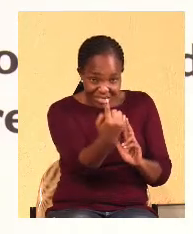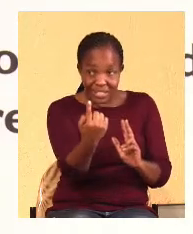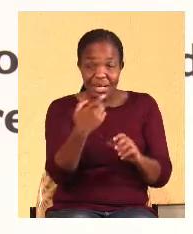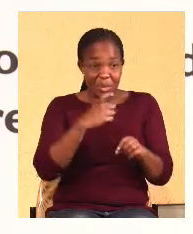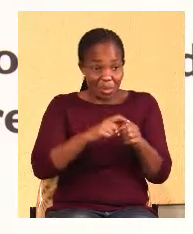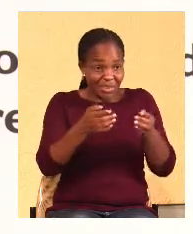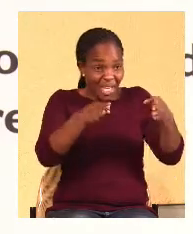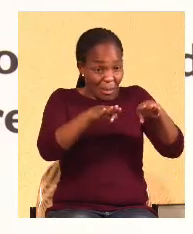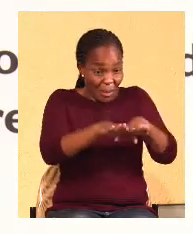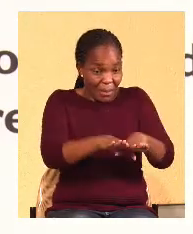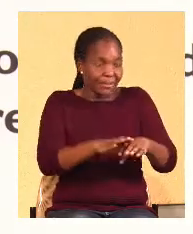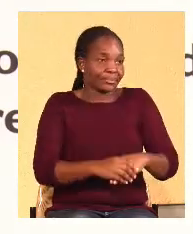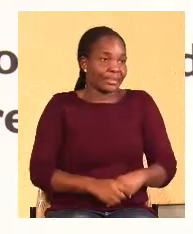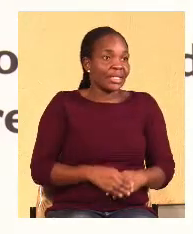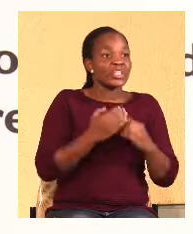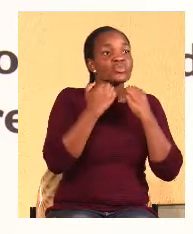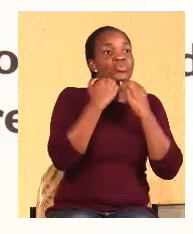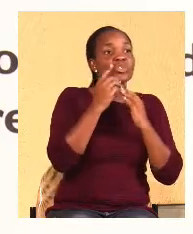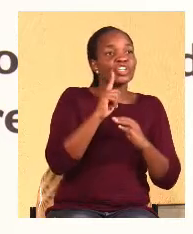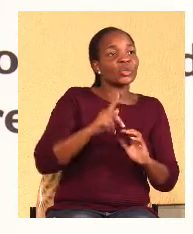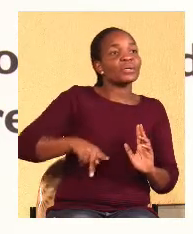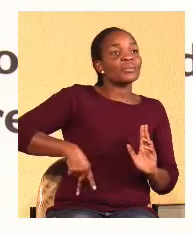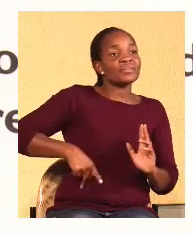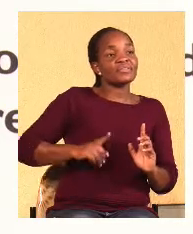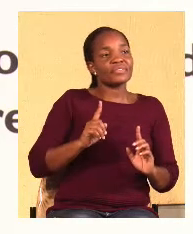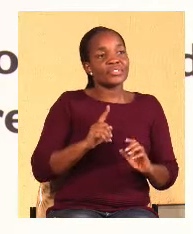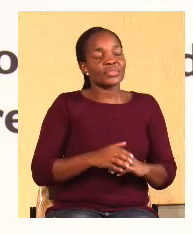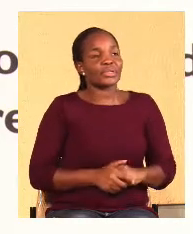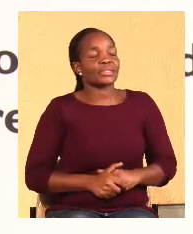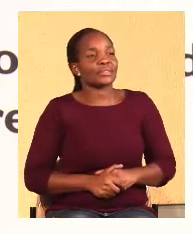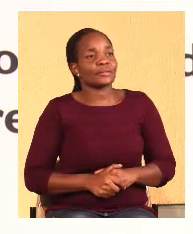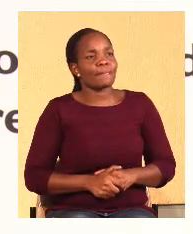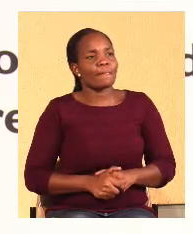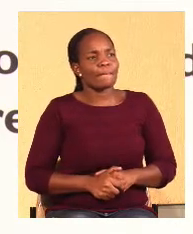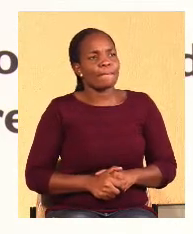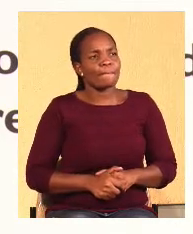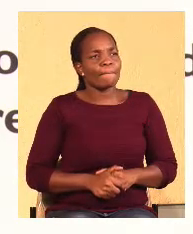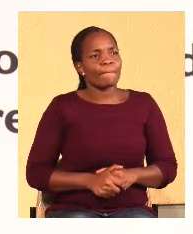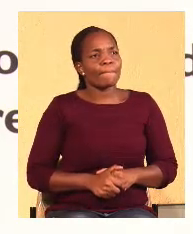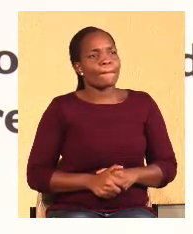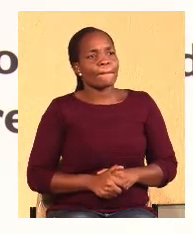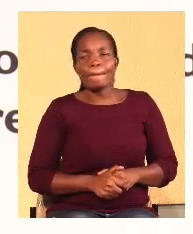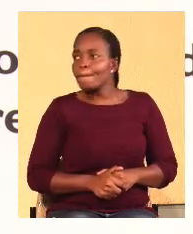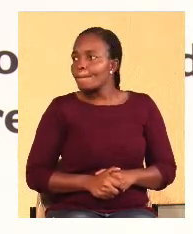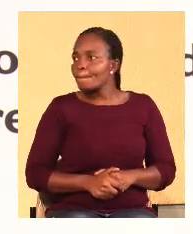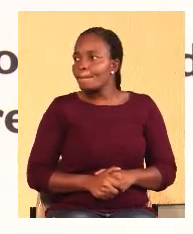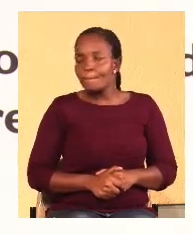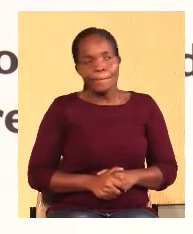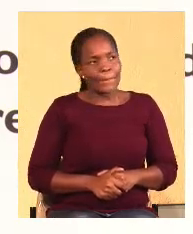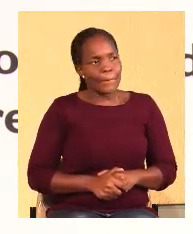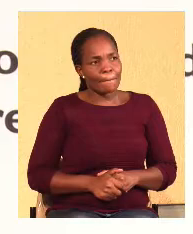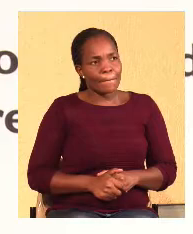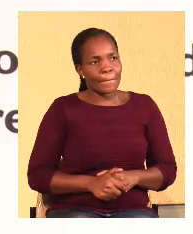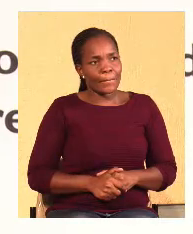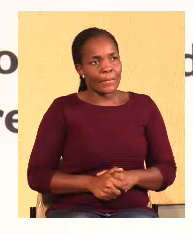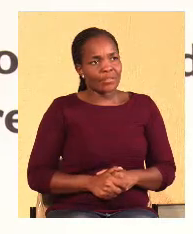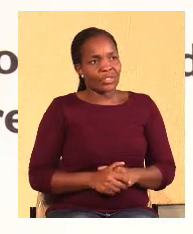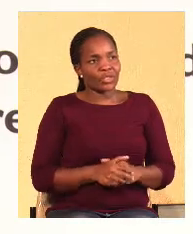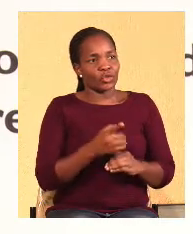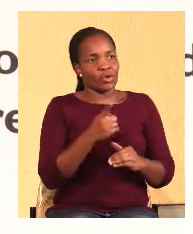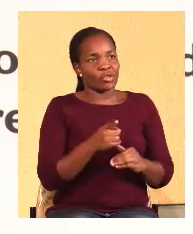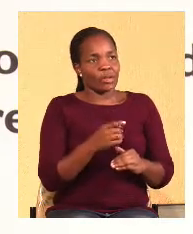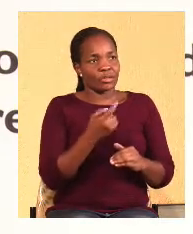There are other benefits, you know, reduced costs, but also, you know, you can have a breakdown of people coming